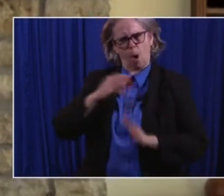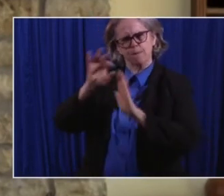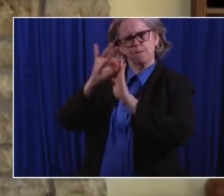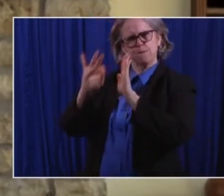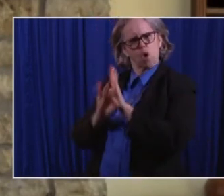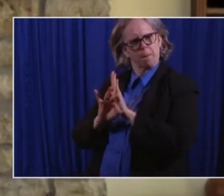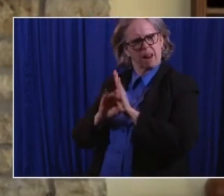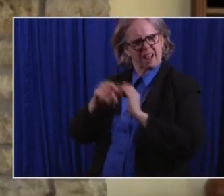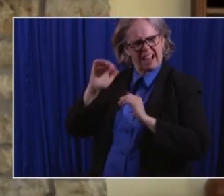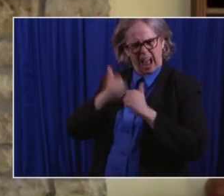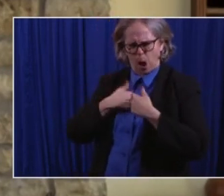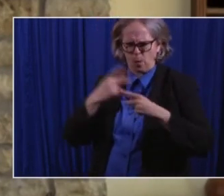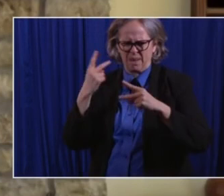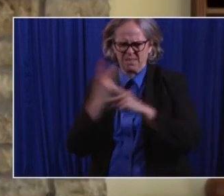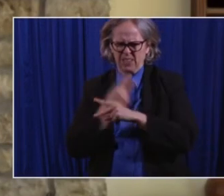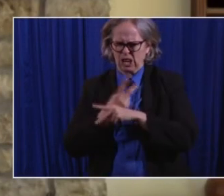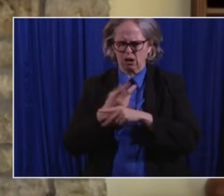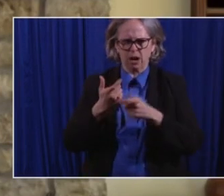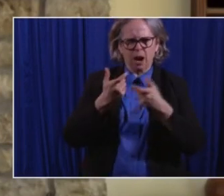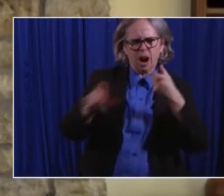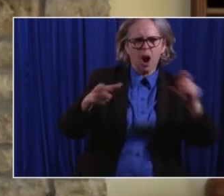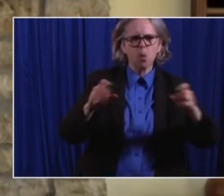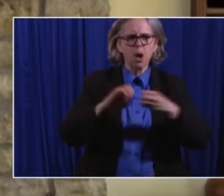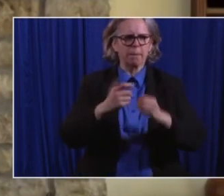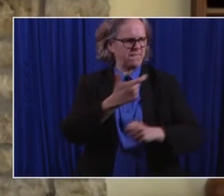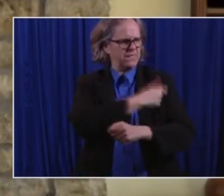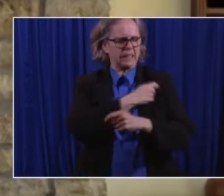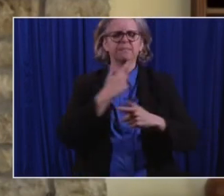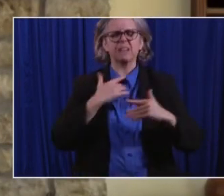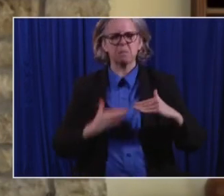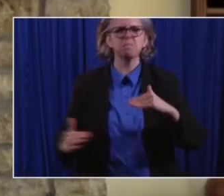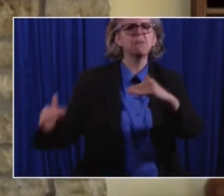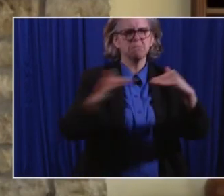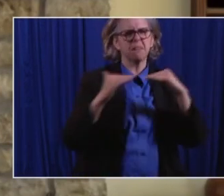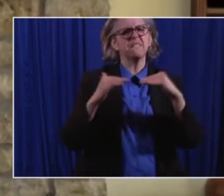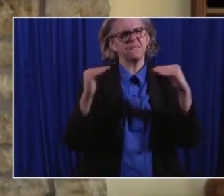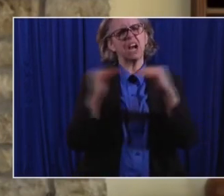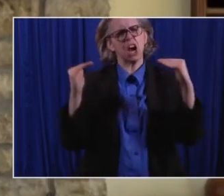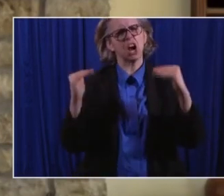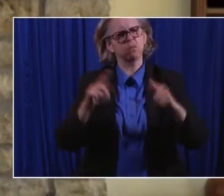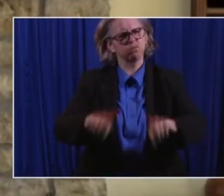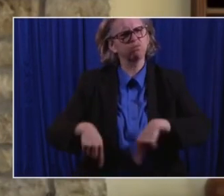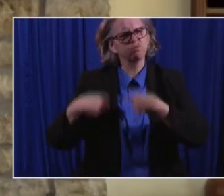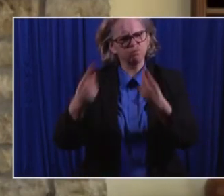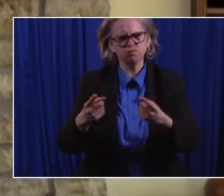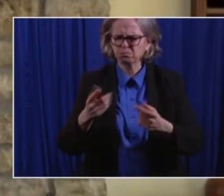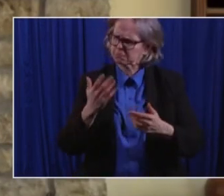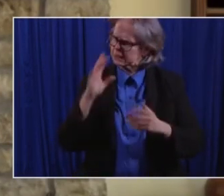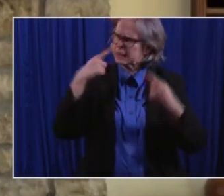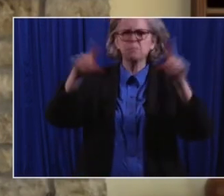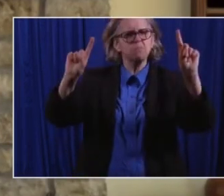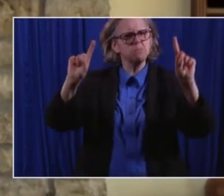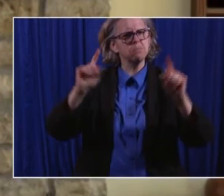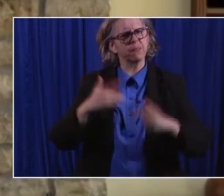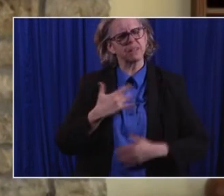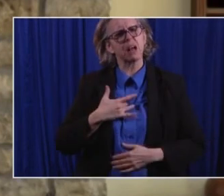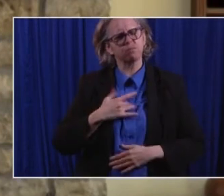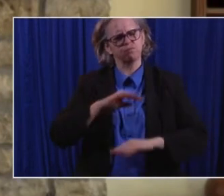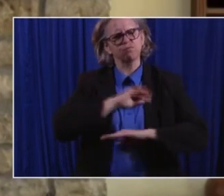And it's a formula that, we have been using this formula throughout. Governor, can